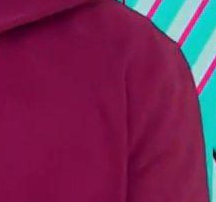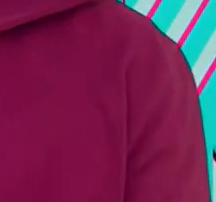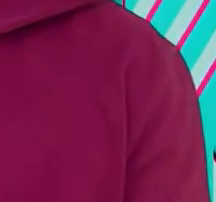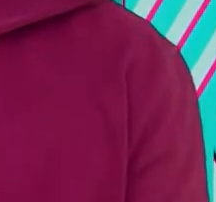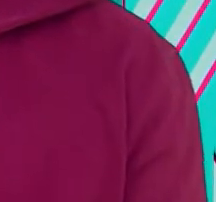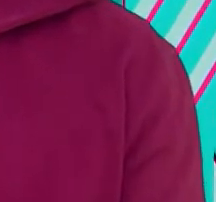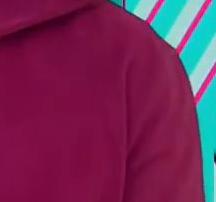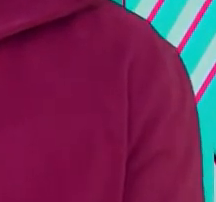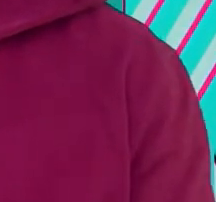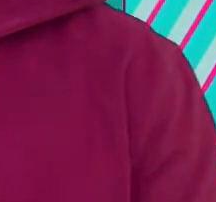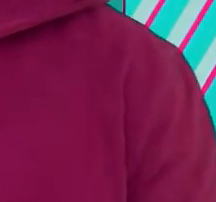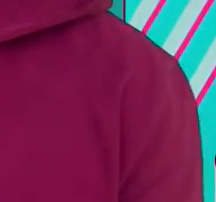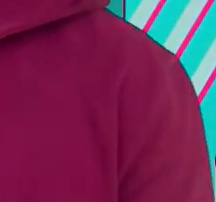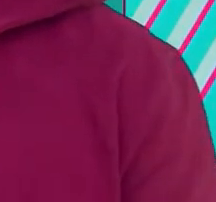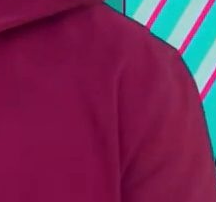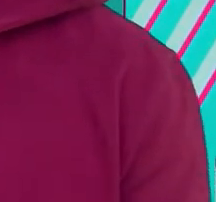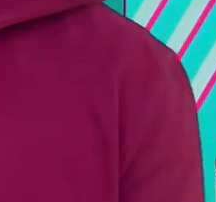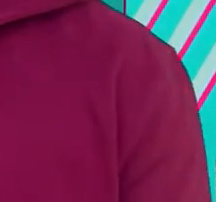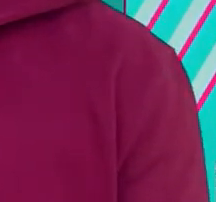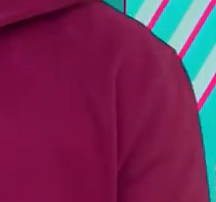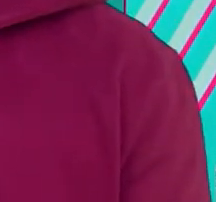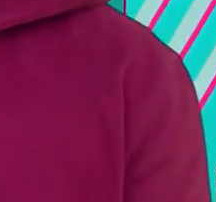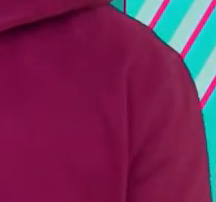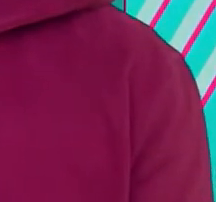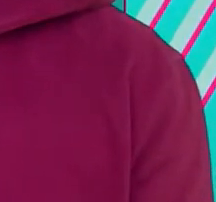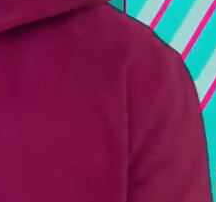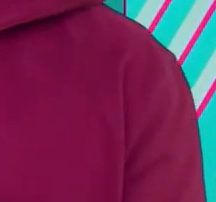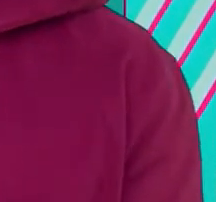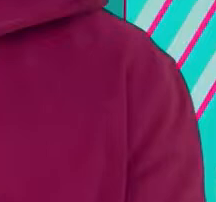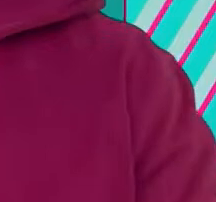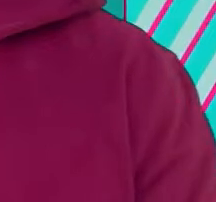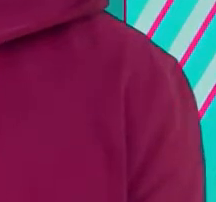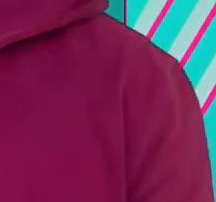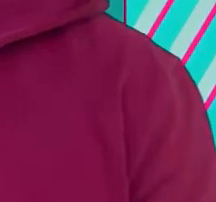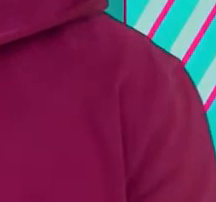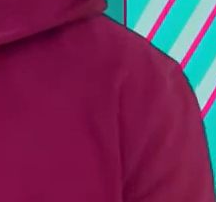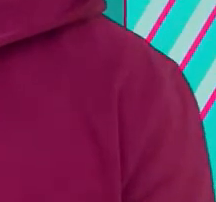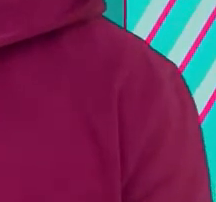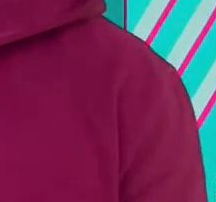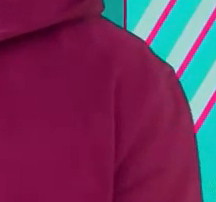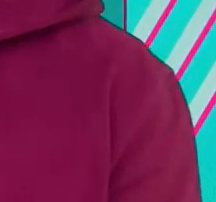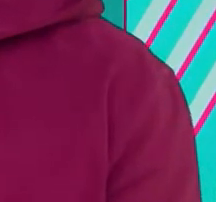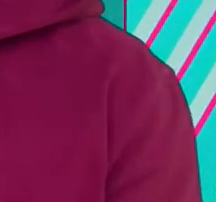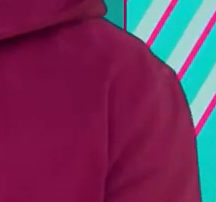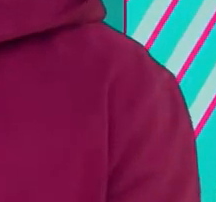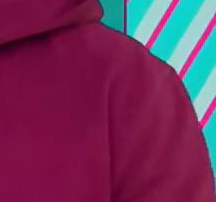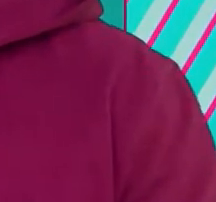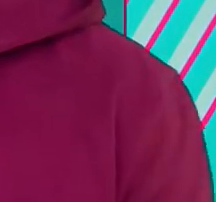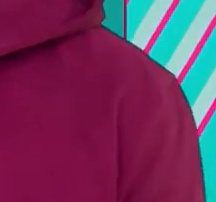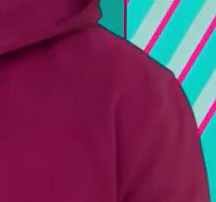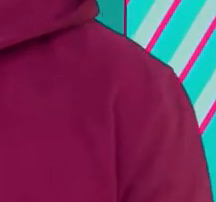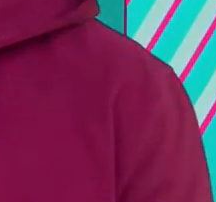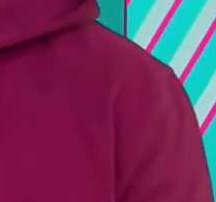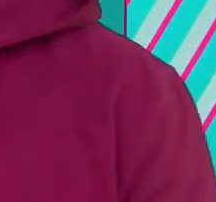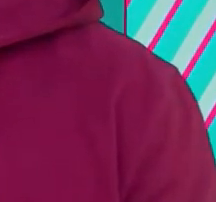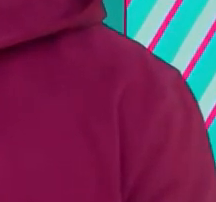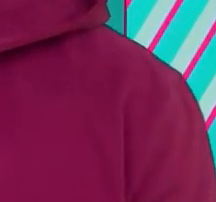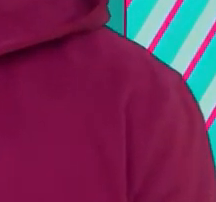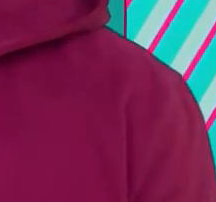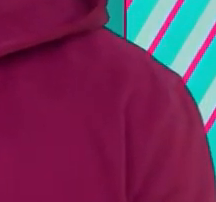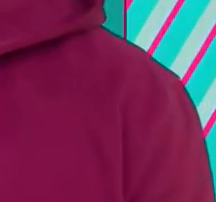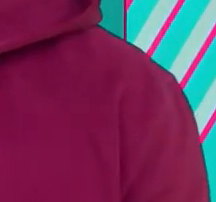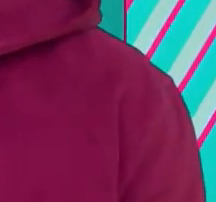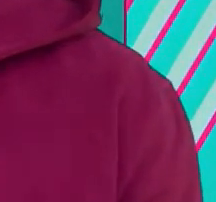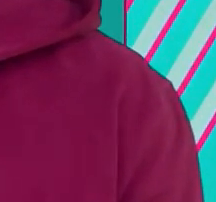and how we treat each other. If you're not in a relationship, still keep watching. There's something for you too. I'm